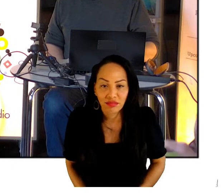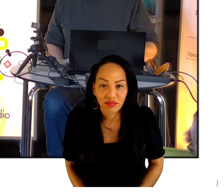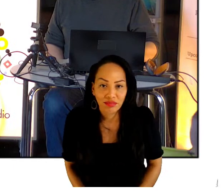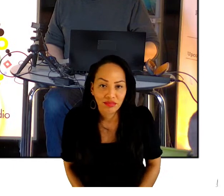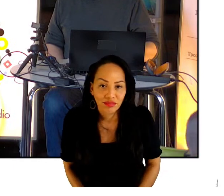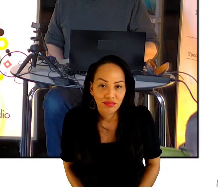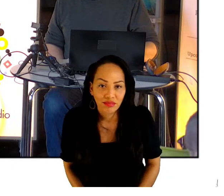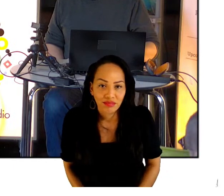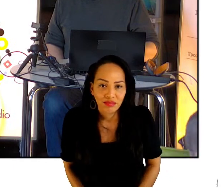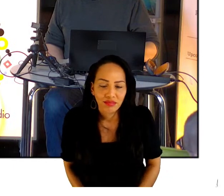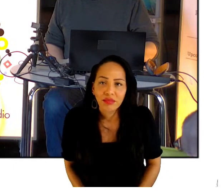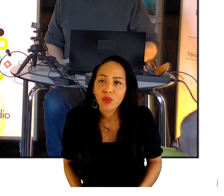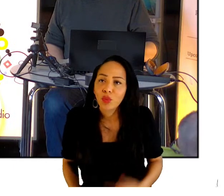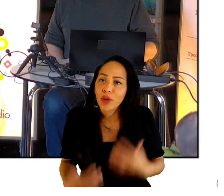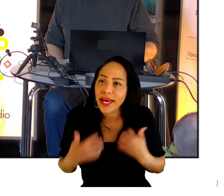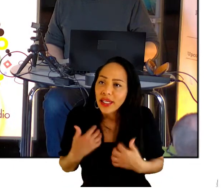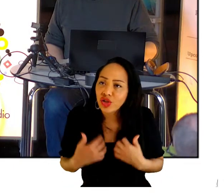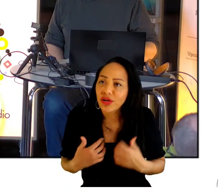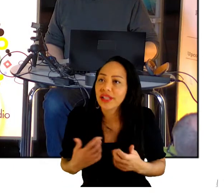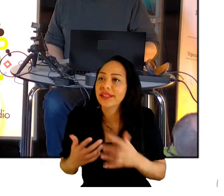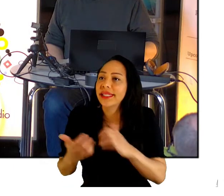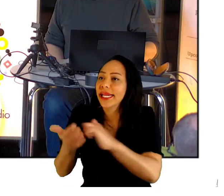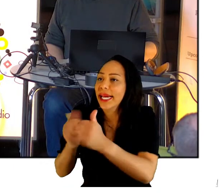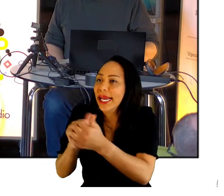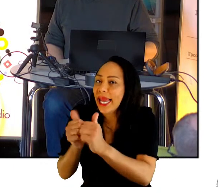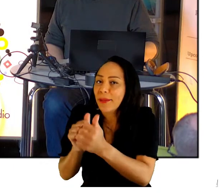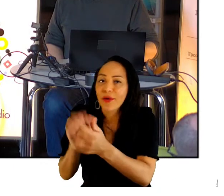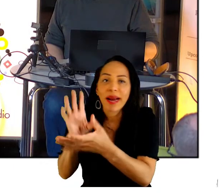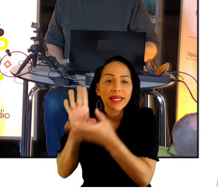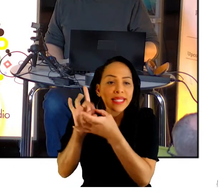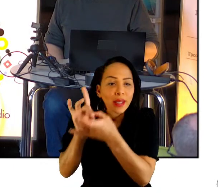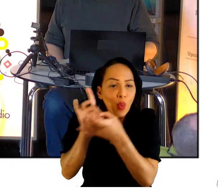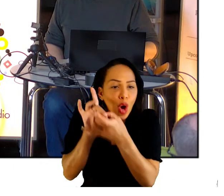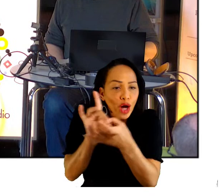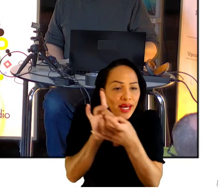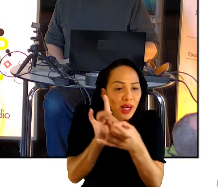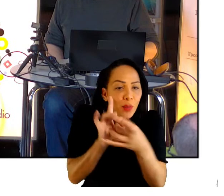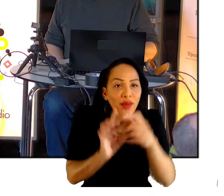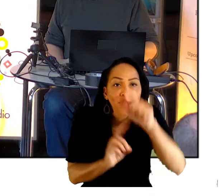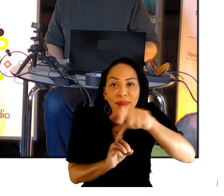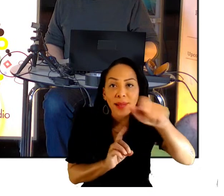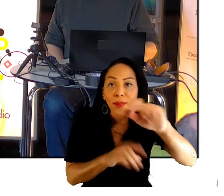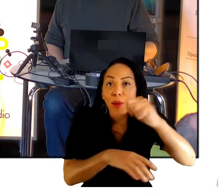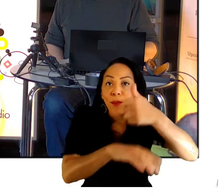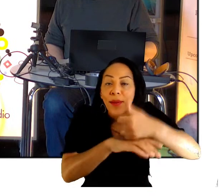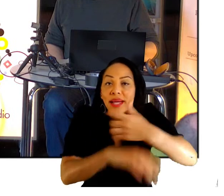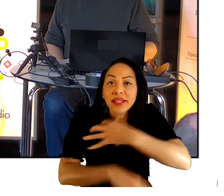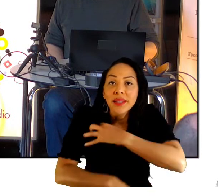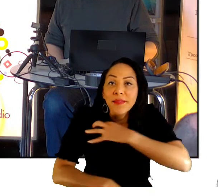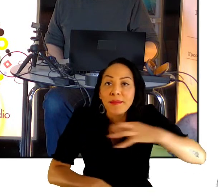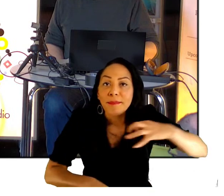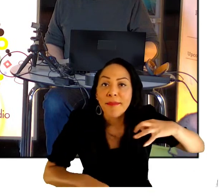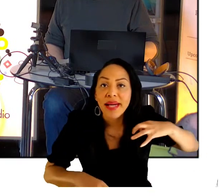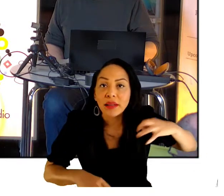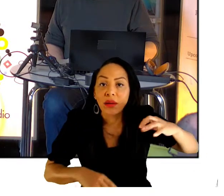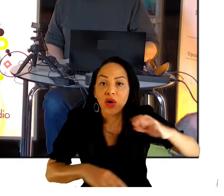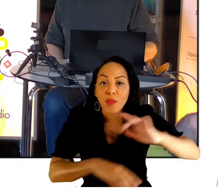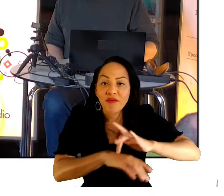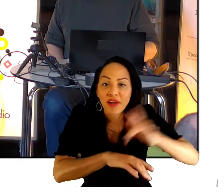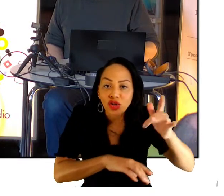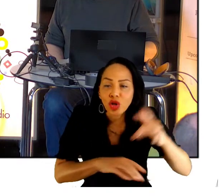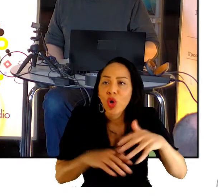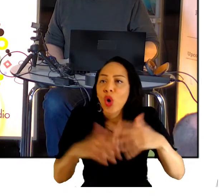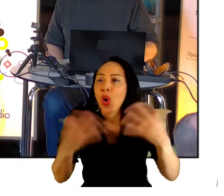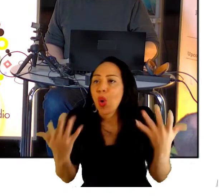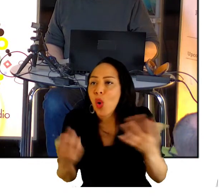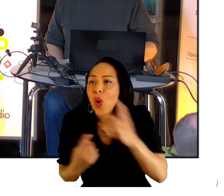working with people in the medical field and also people who find artistic representations of data. So that's just sort of to